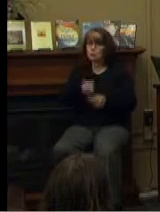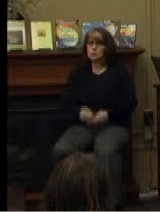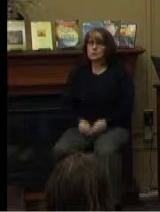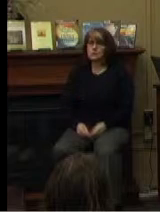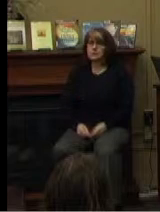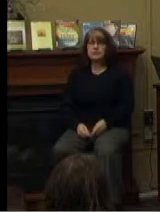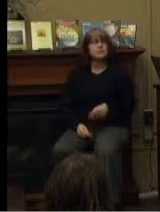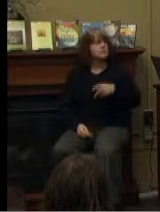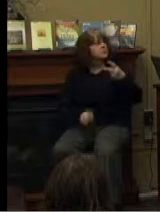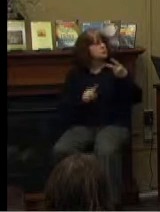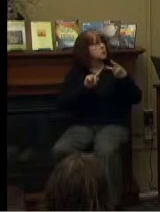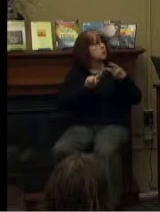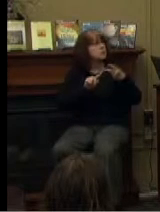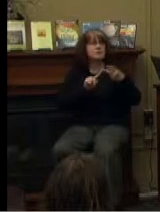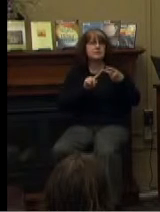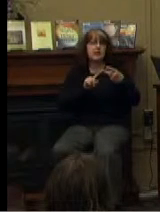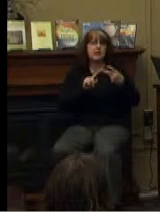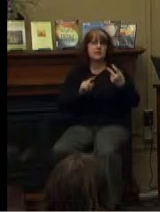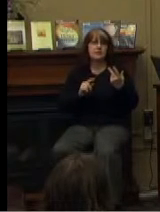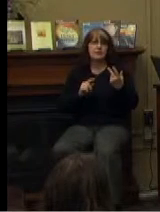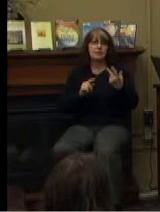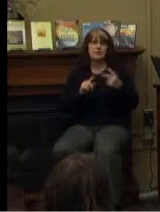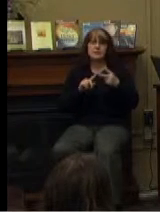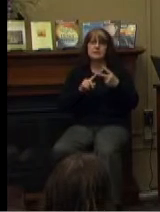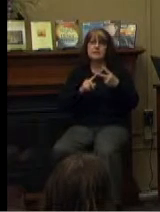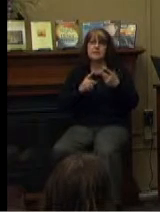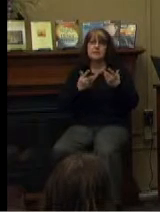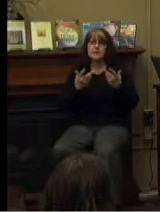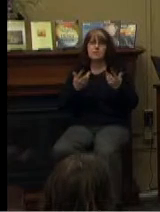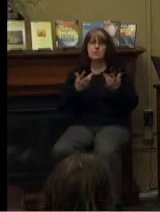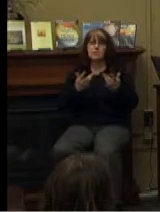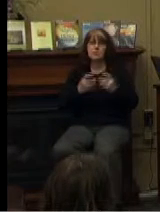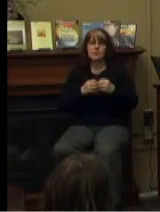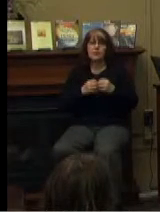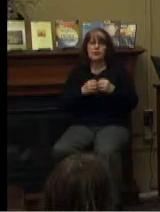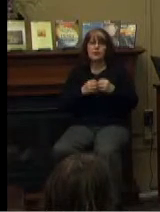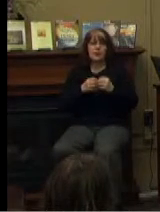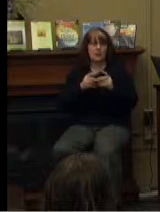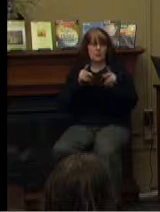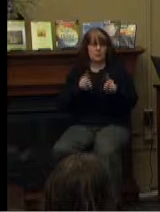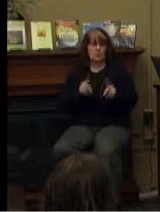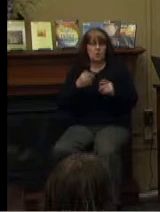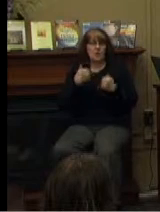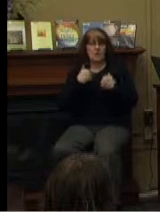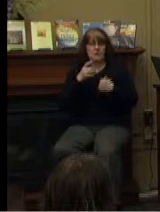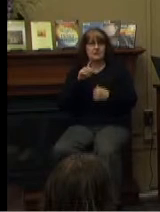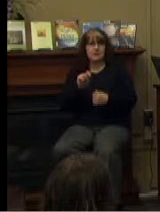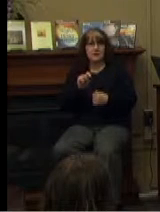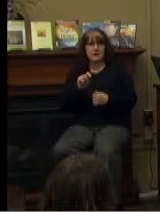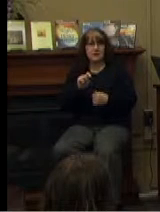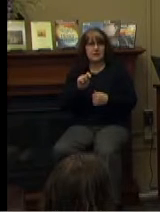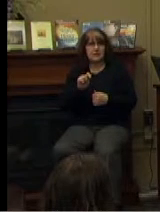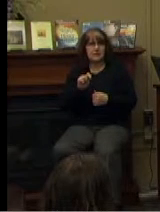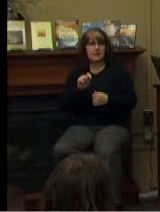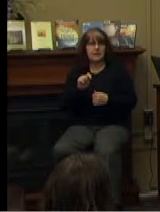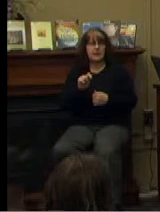So here is the second frame that we use. The second one is that person with a disability, they're somewhat